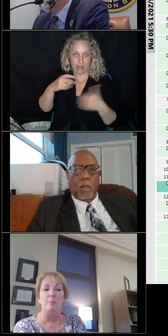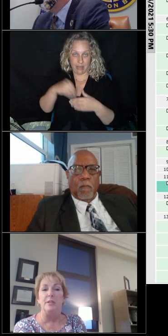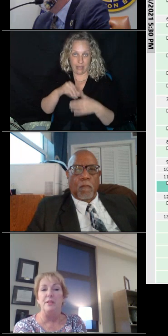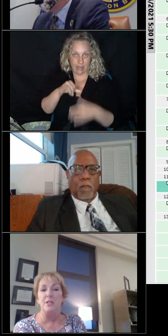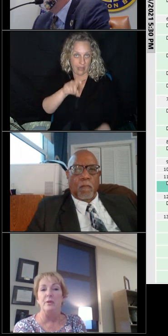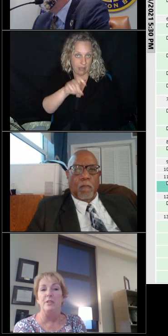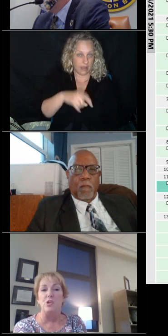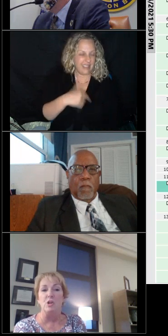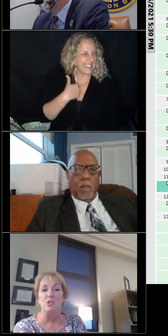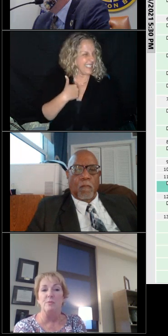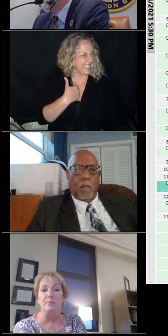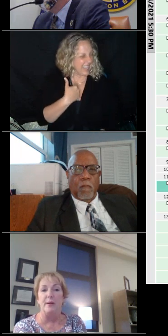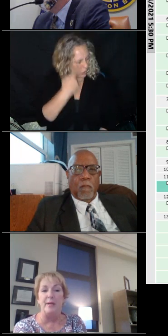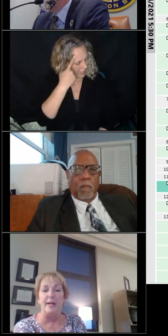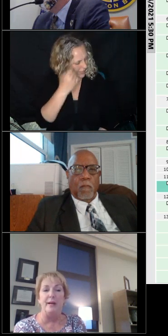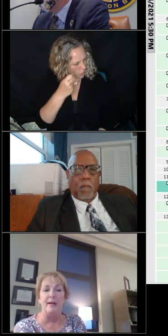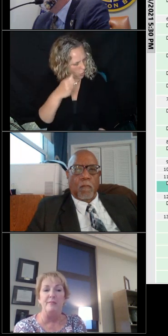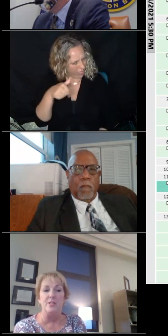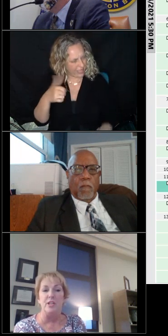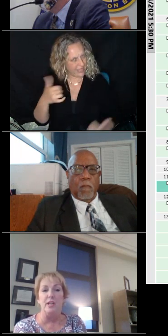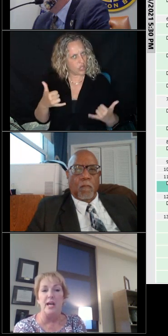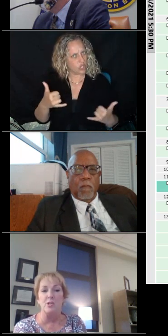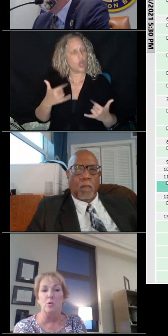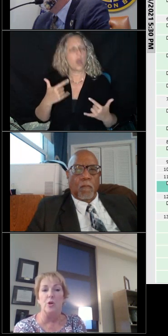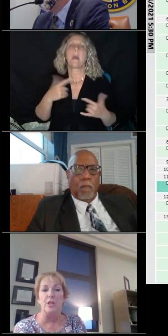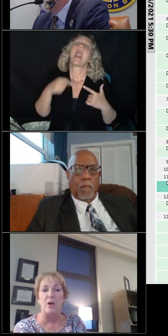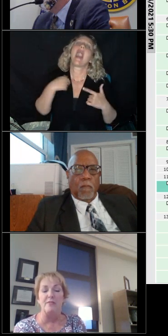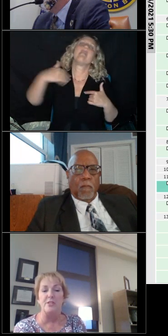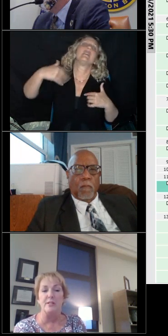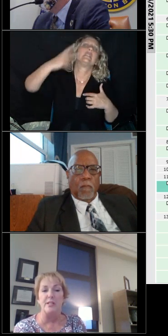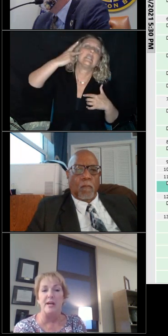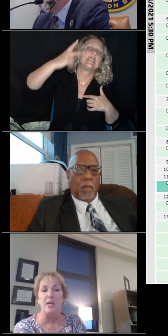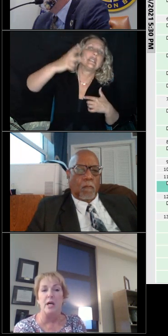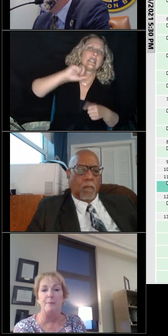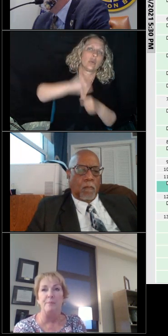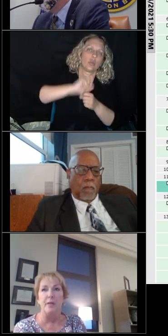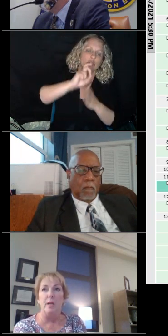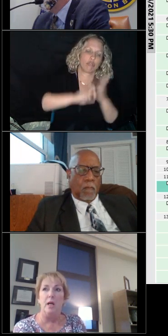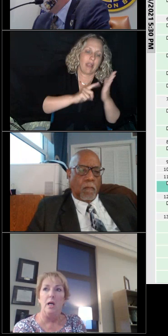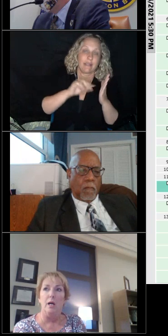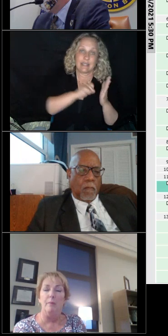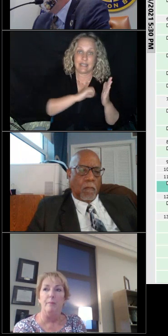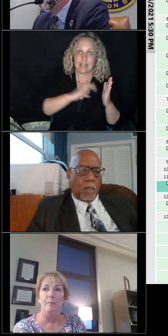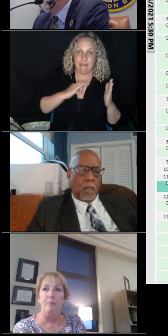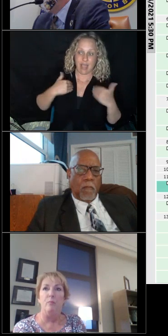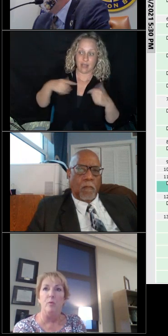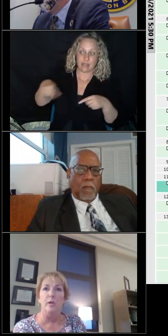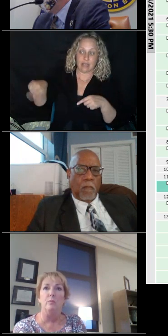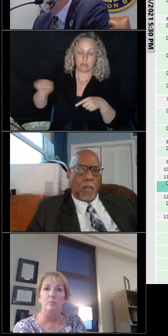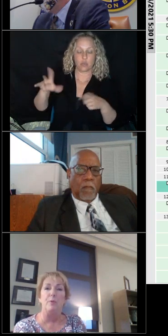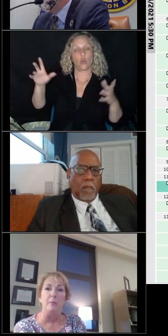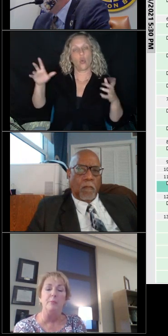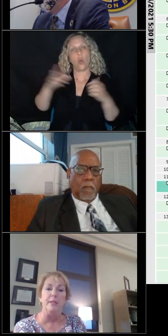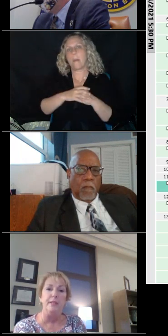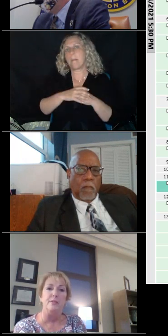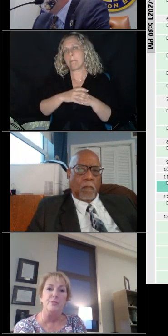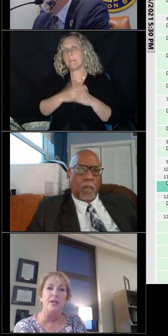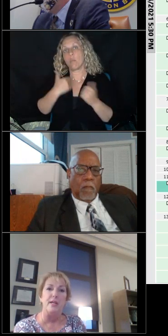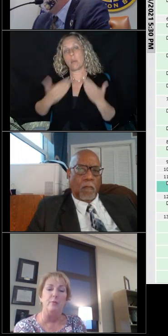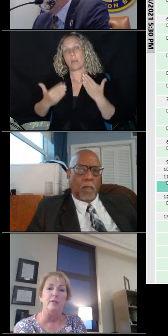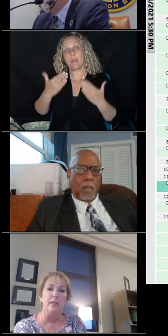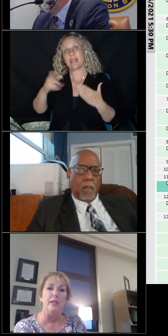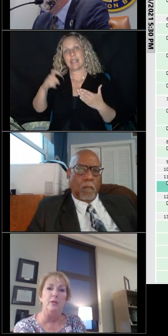I do not believe so at this juncture, but I have not seen the actual working drafts yet. Staff's got them. We'll probably